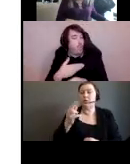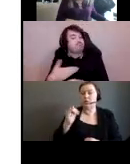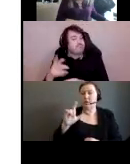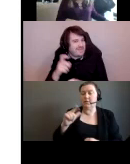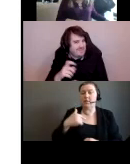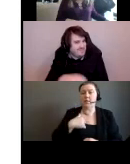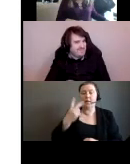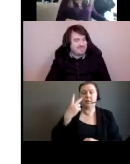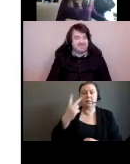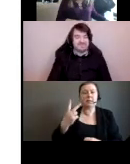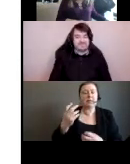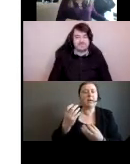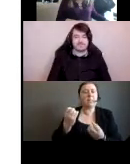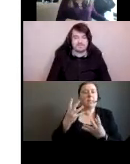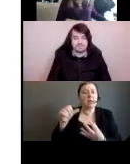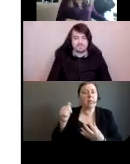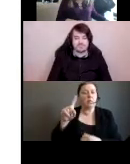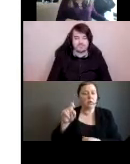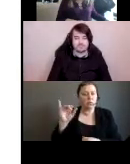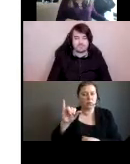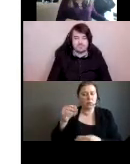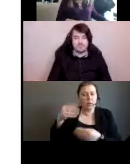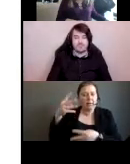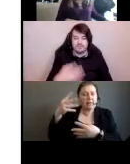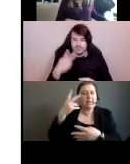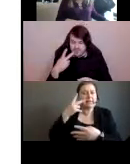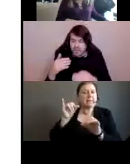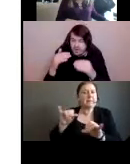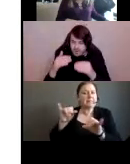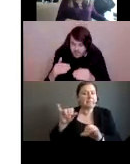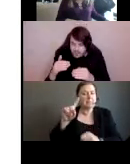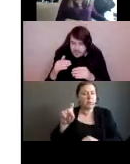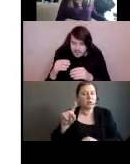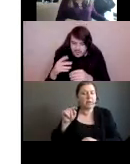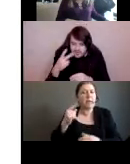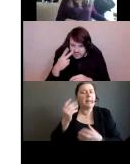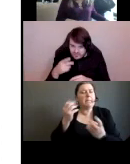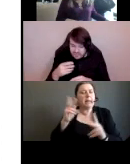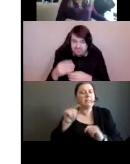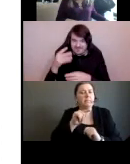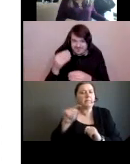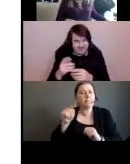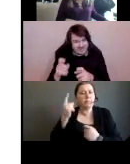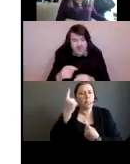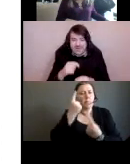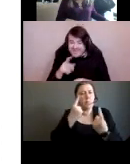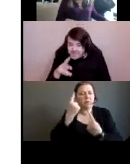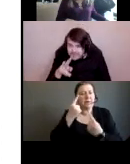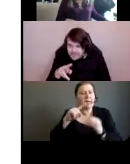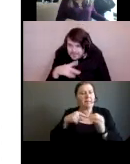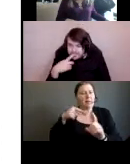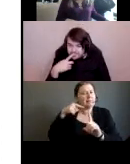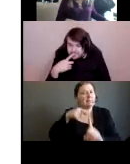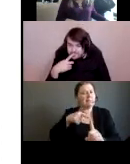the document now, so I'm seeing them all. I see a lot of questions wondering about the certain specific